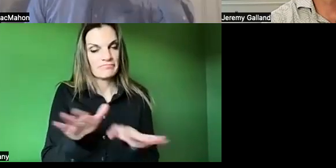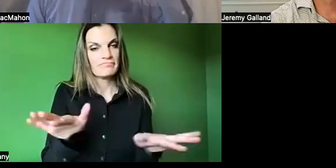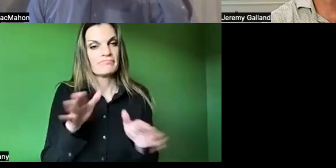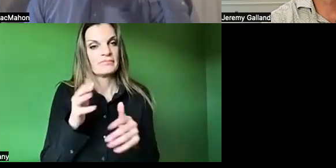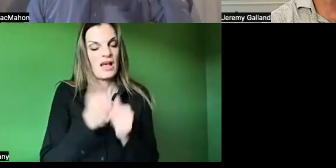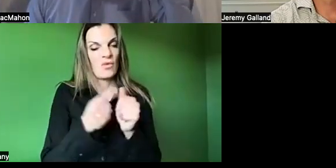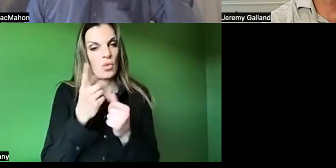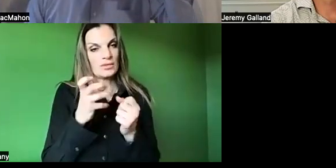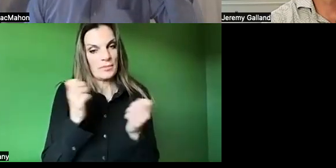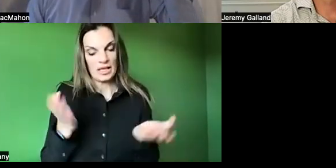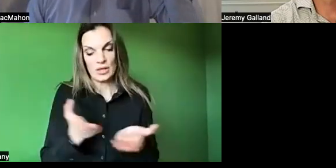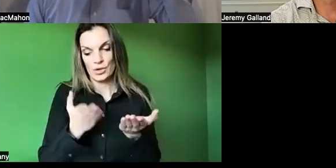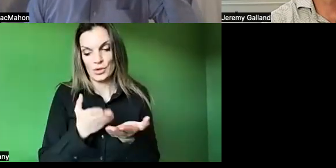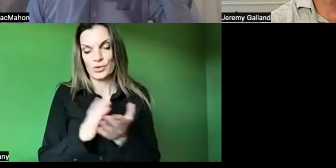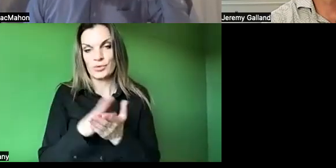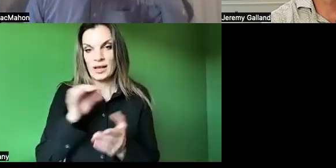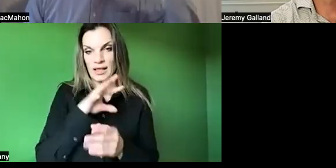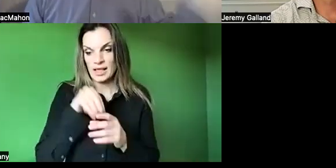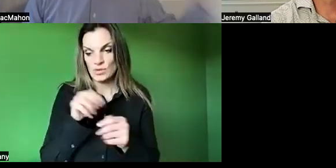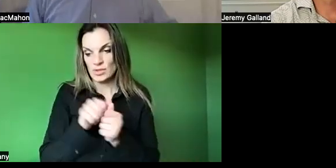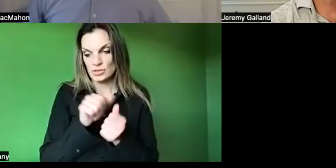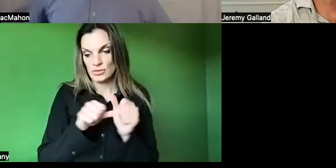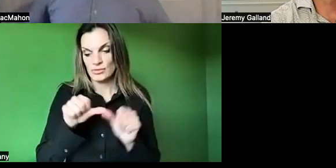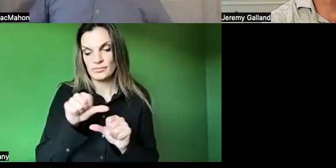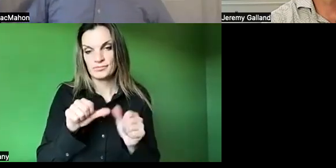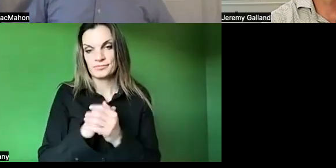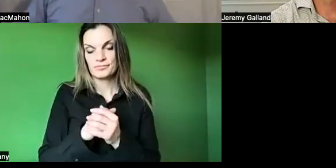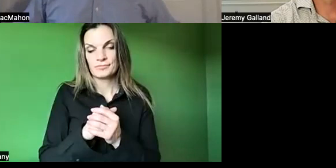here, right? And engage with each other and